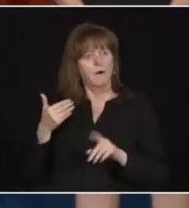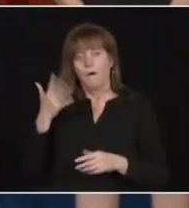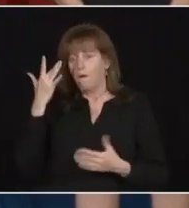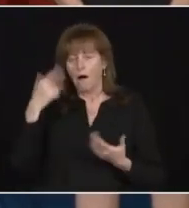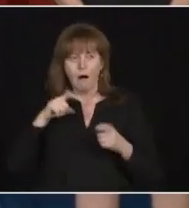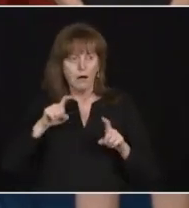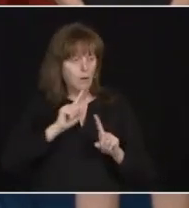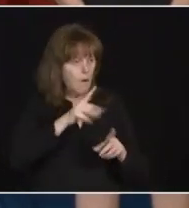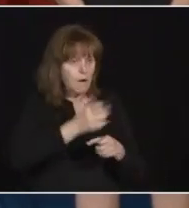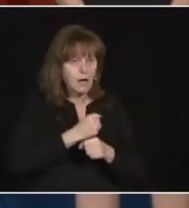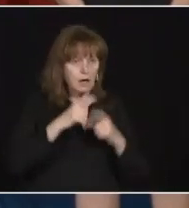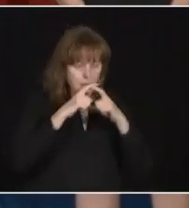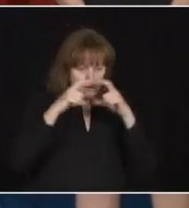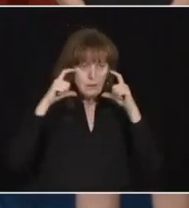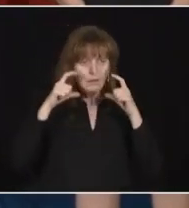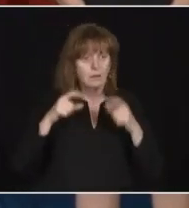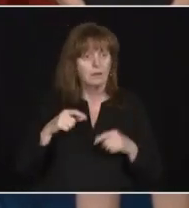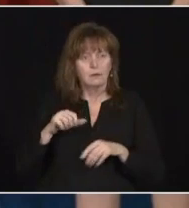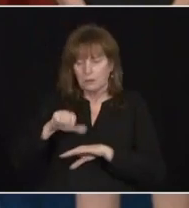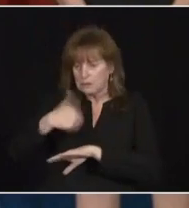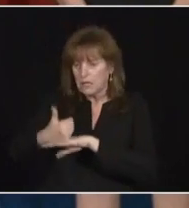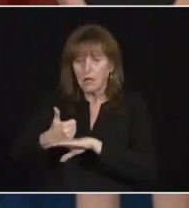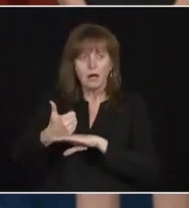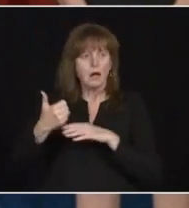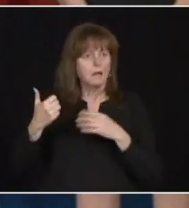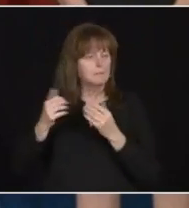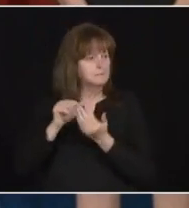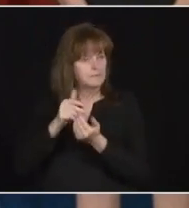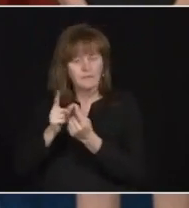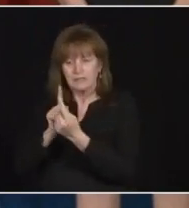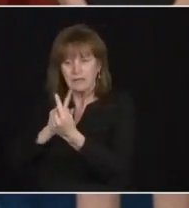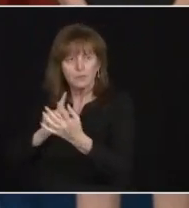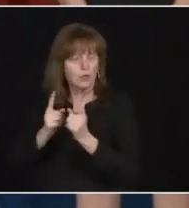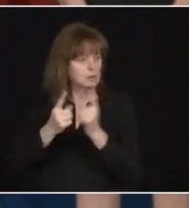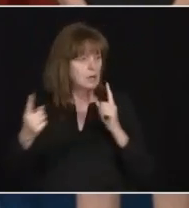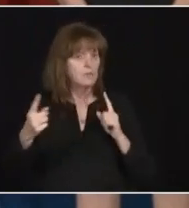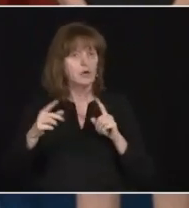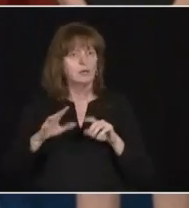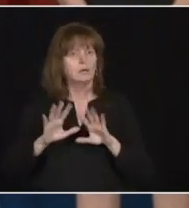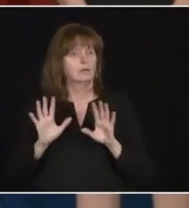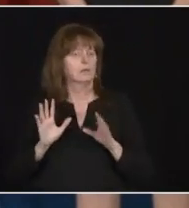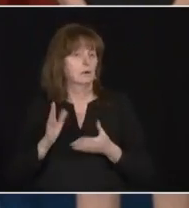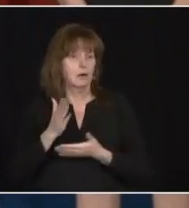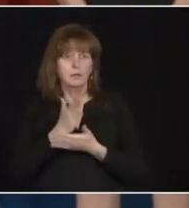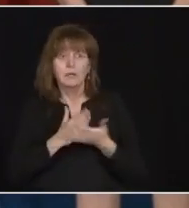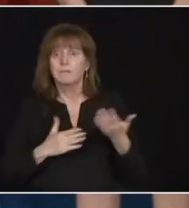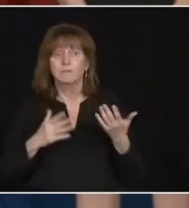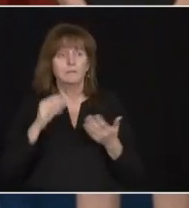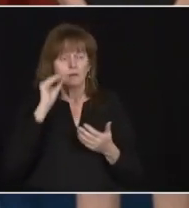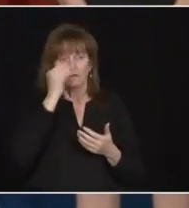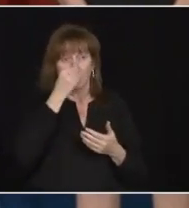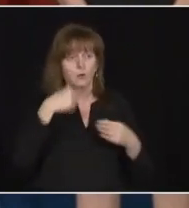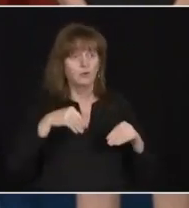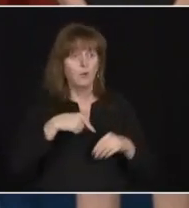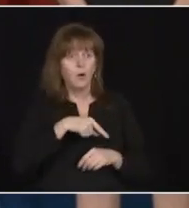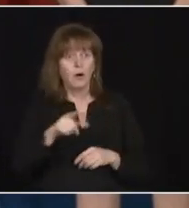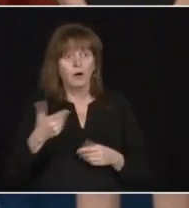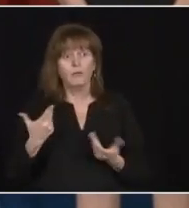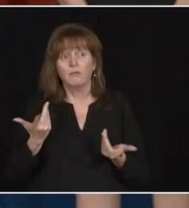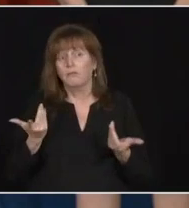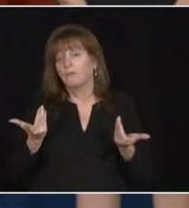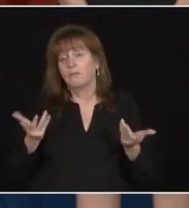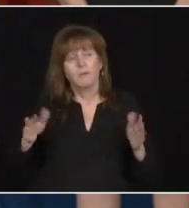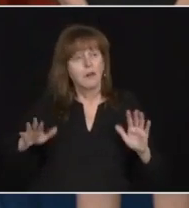the appropriate safety protocols. We've also heard from garden centers that say it's too late for a lot of